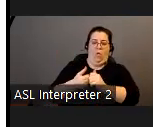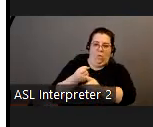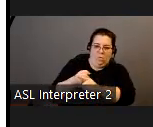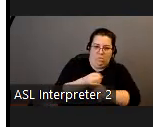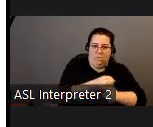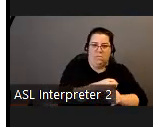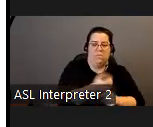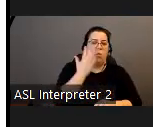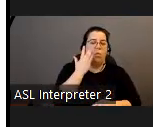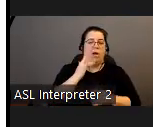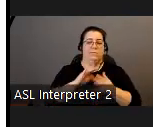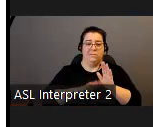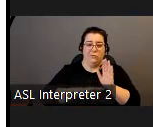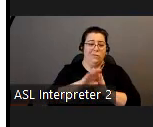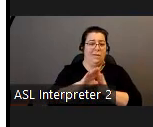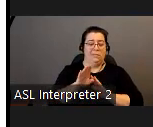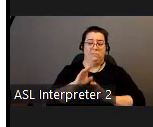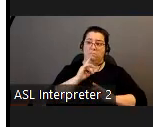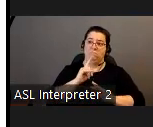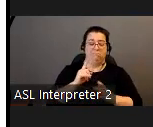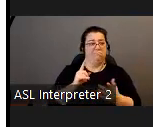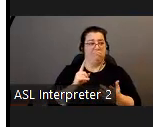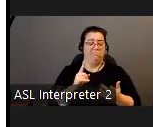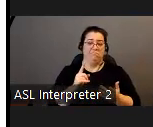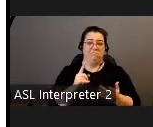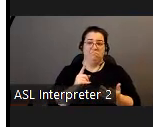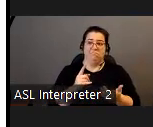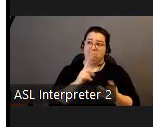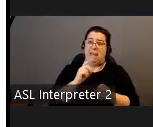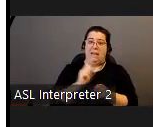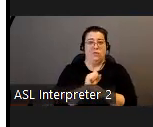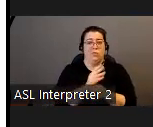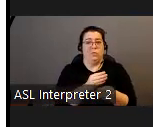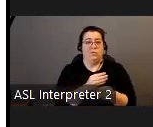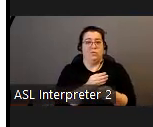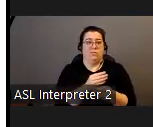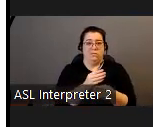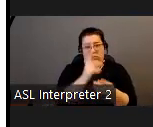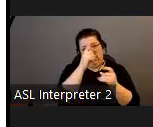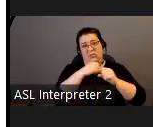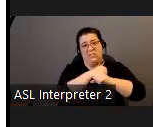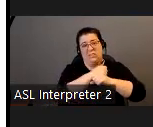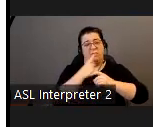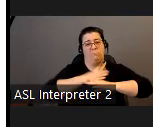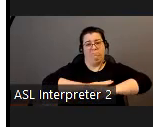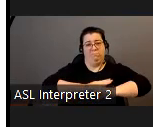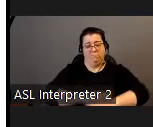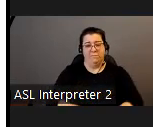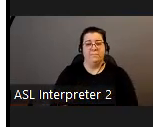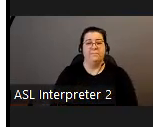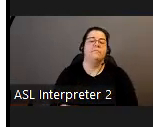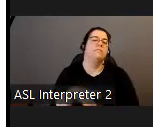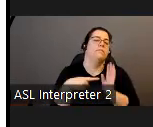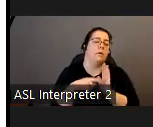And so there's lots of good information there because, as I said, it's not just an individual issue. Your